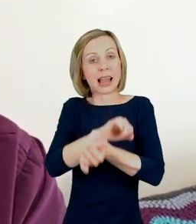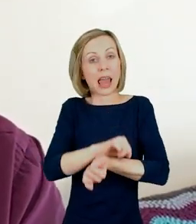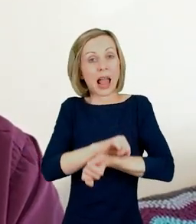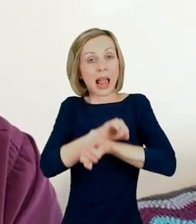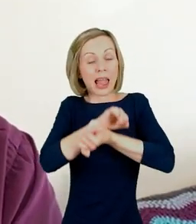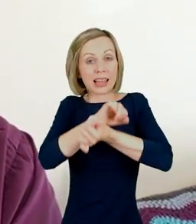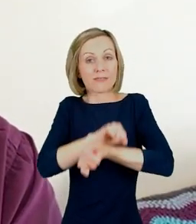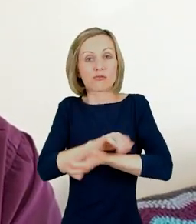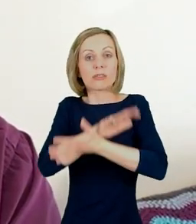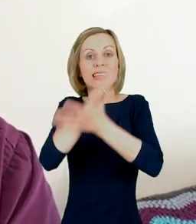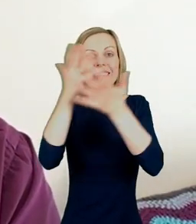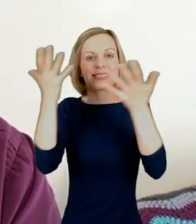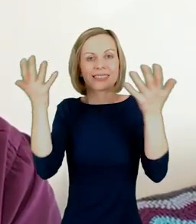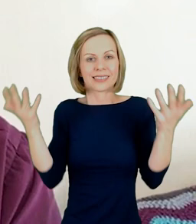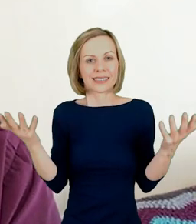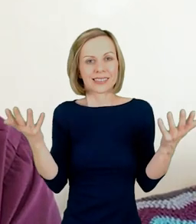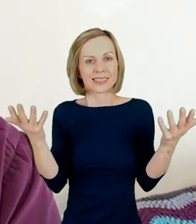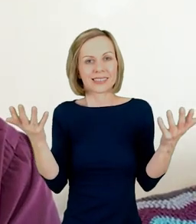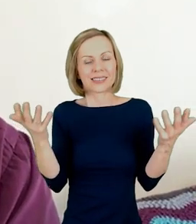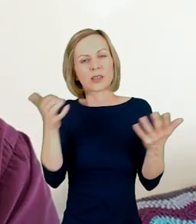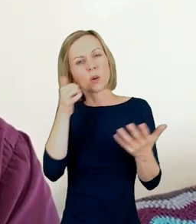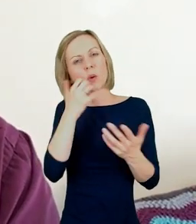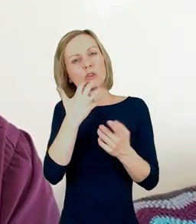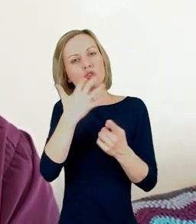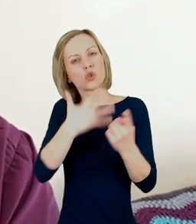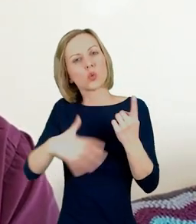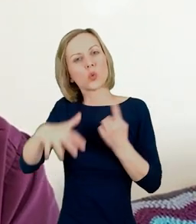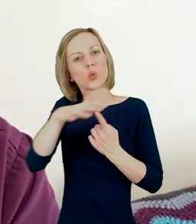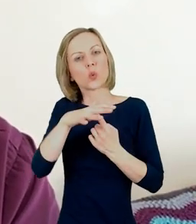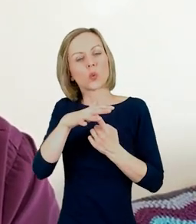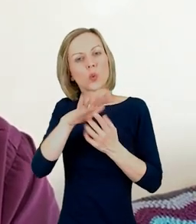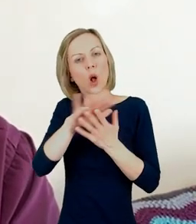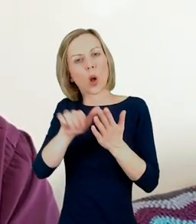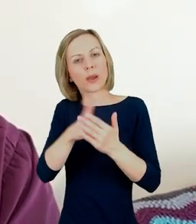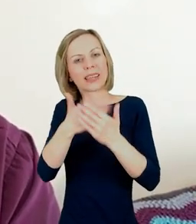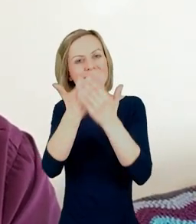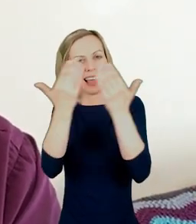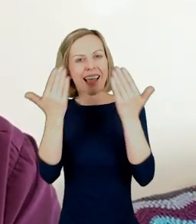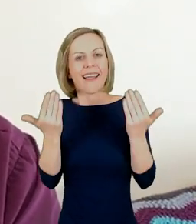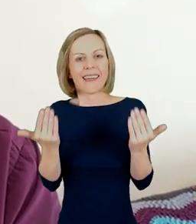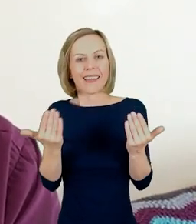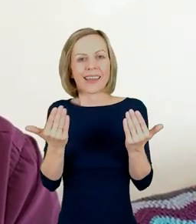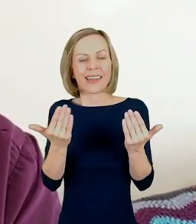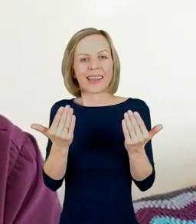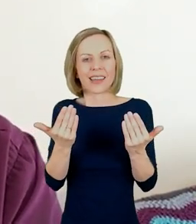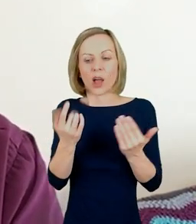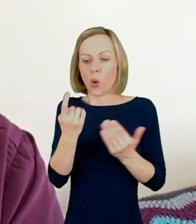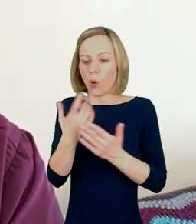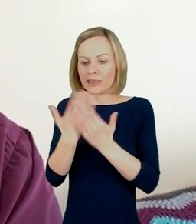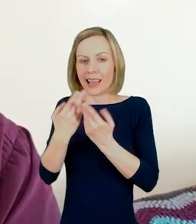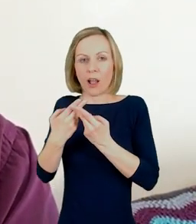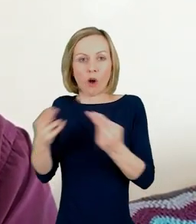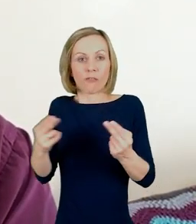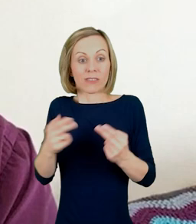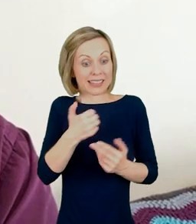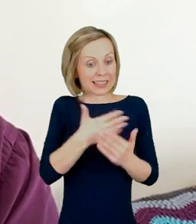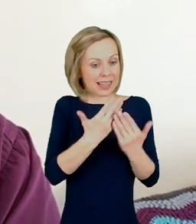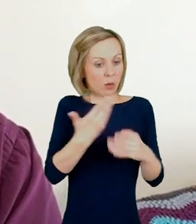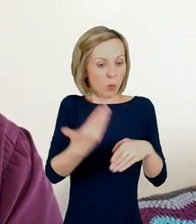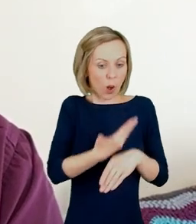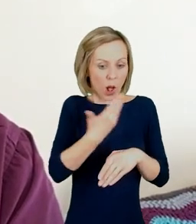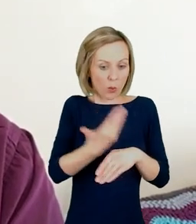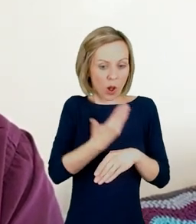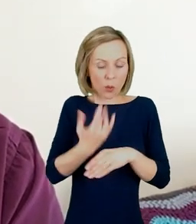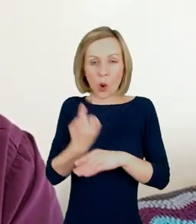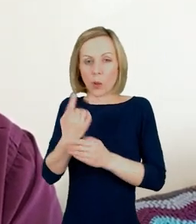day's rest in seven, the Jewish Sabbath, marks freedom from relentless 7 days a week graft,